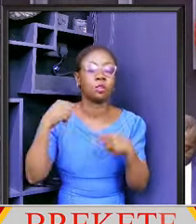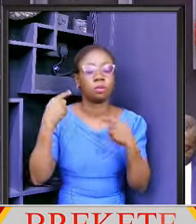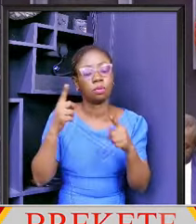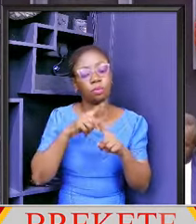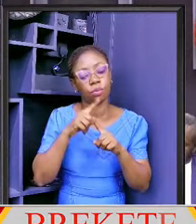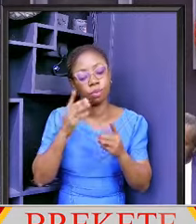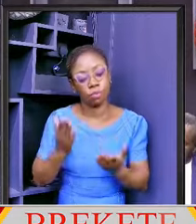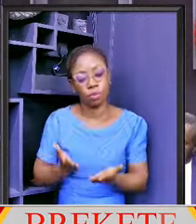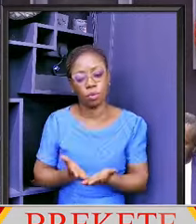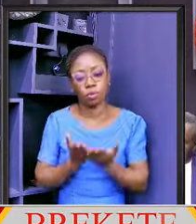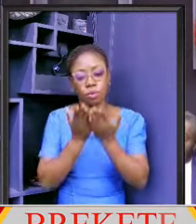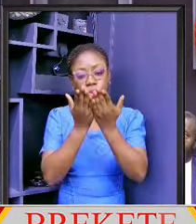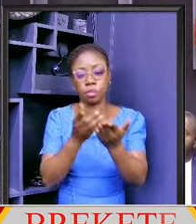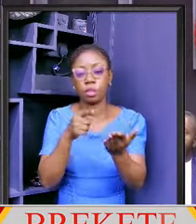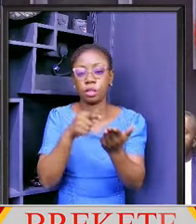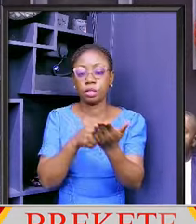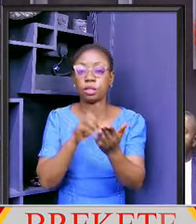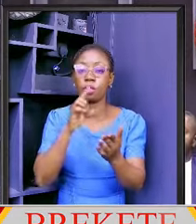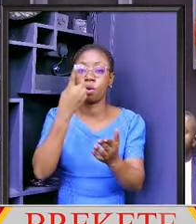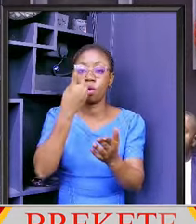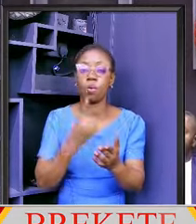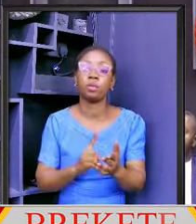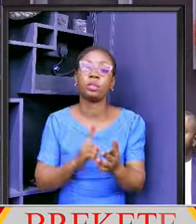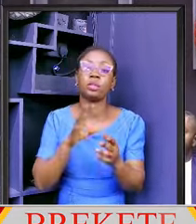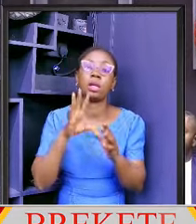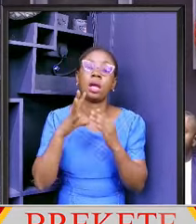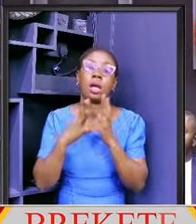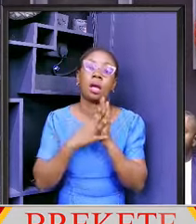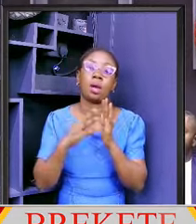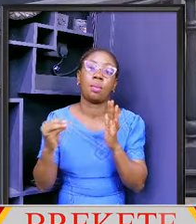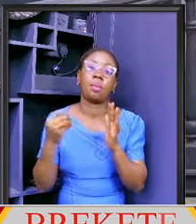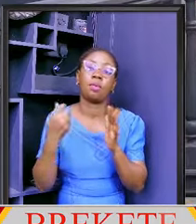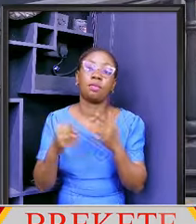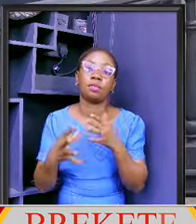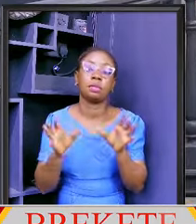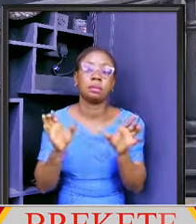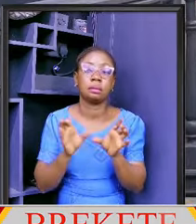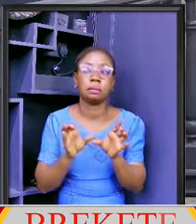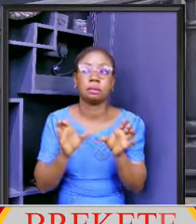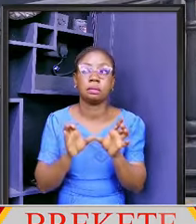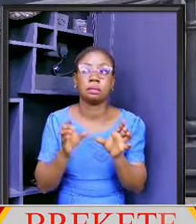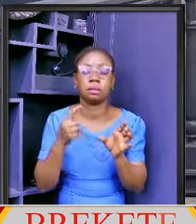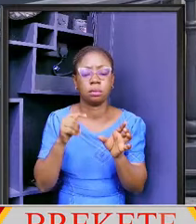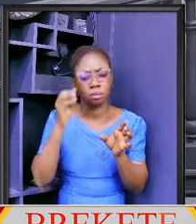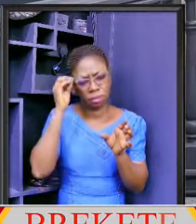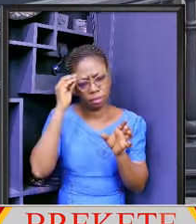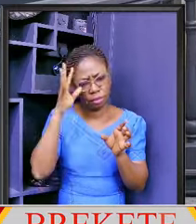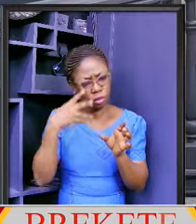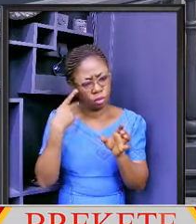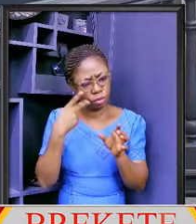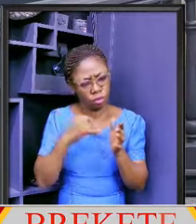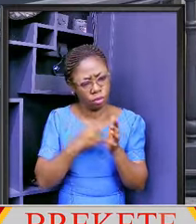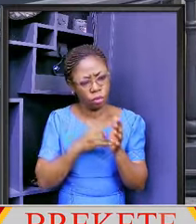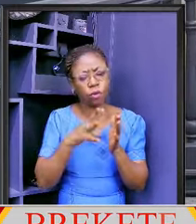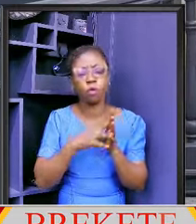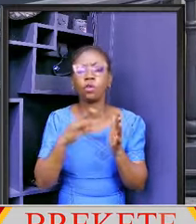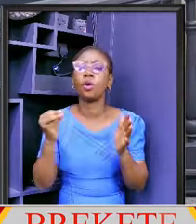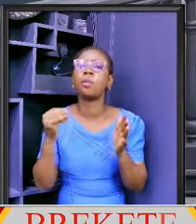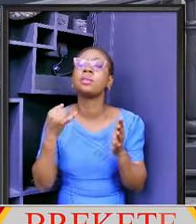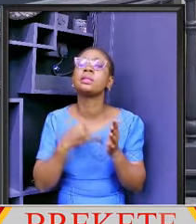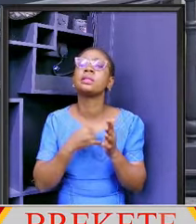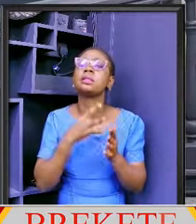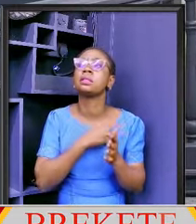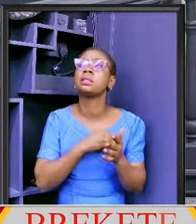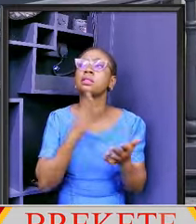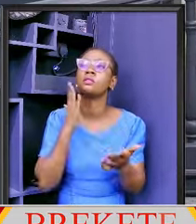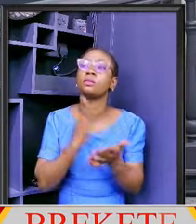one we submitted this very original copy of the certificate, the man saw it, photocopied it, and now he